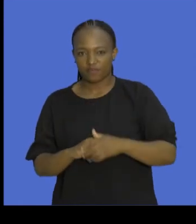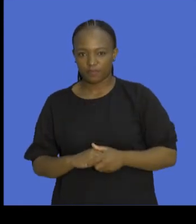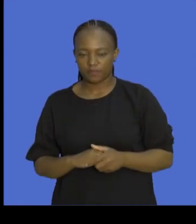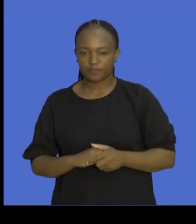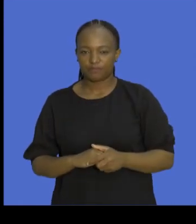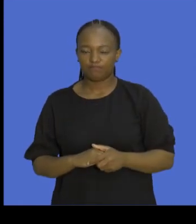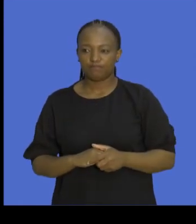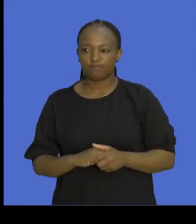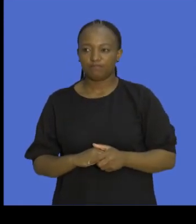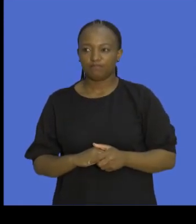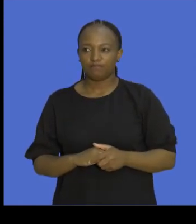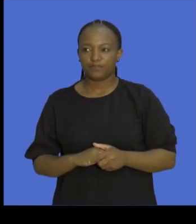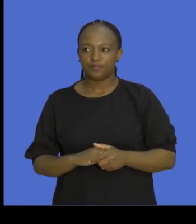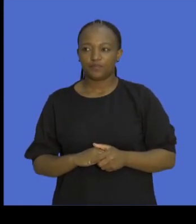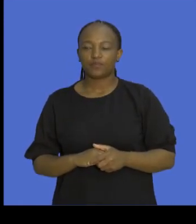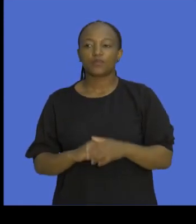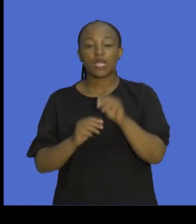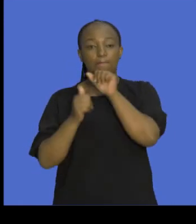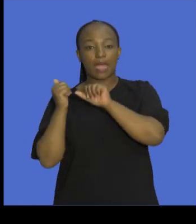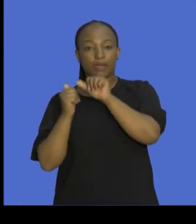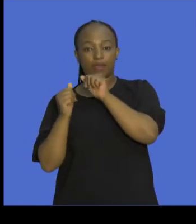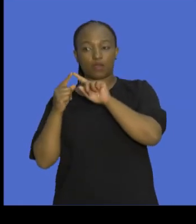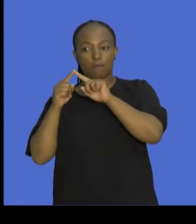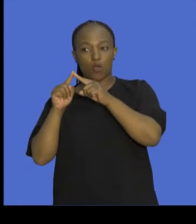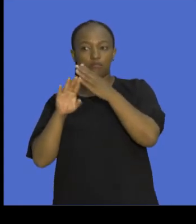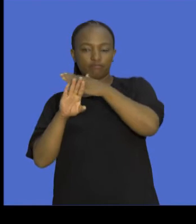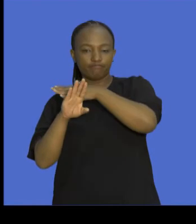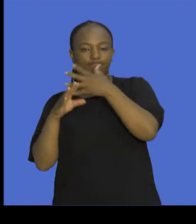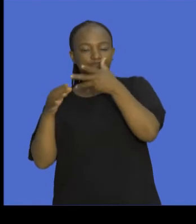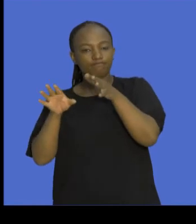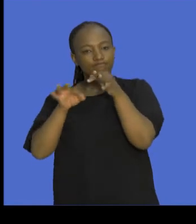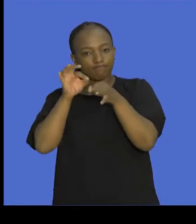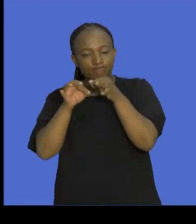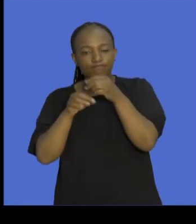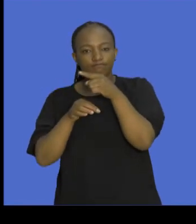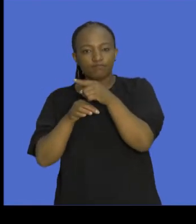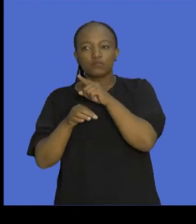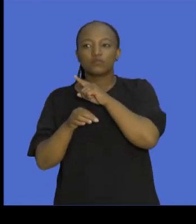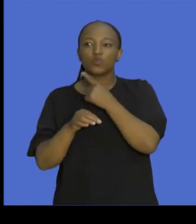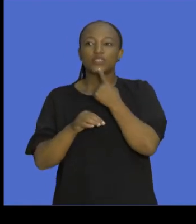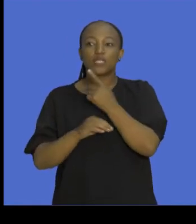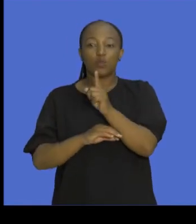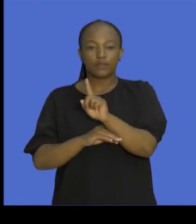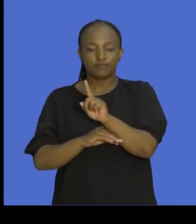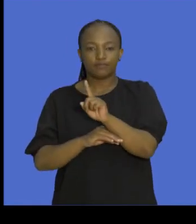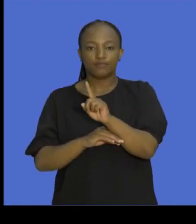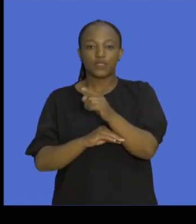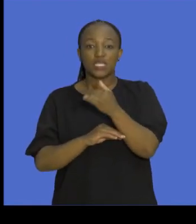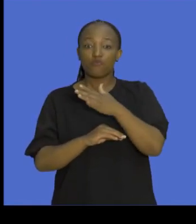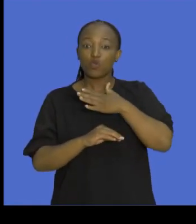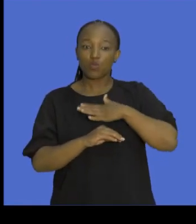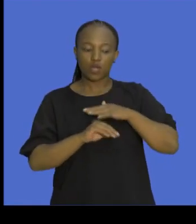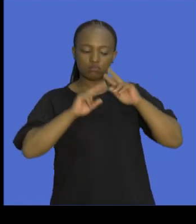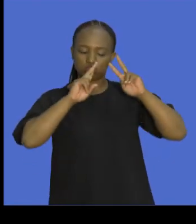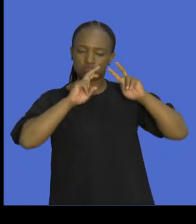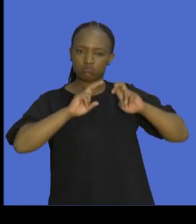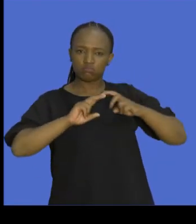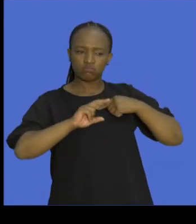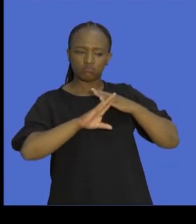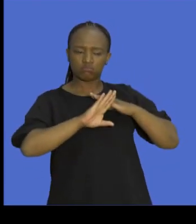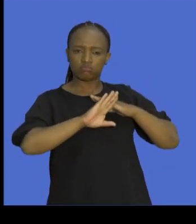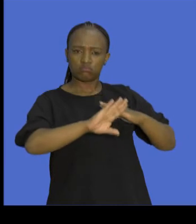potential difference. So this takes us to the main point that we want to also try and arrive at, to say, okay, if we are to